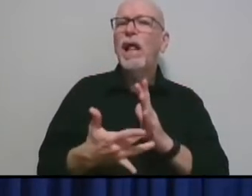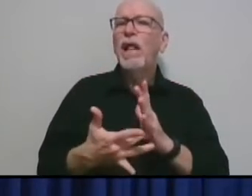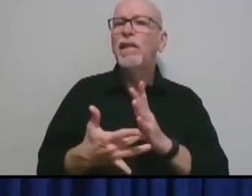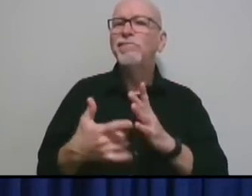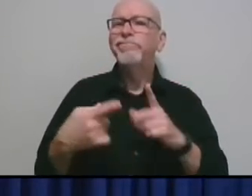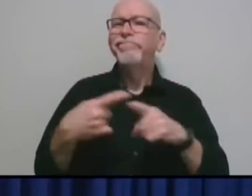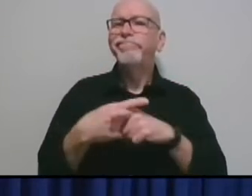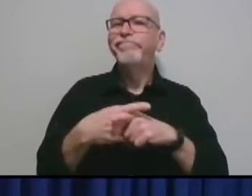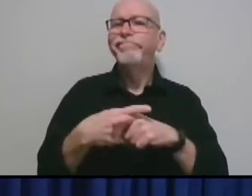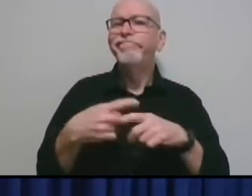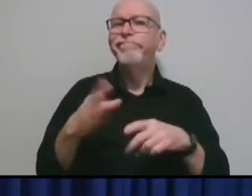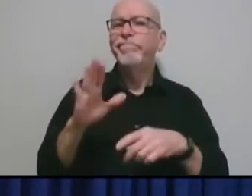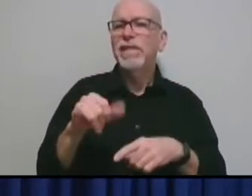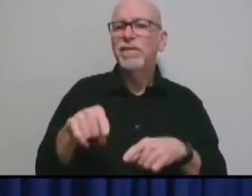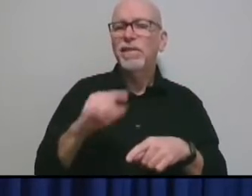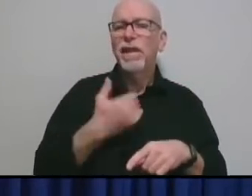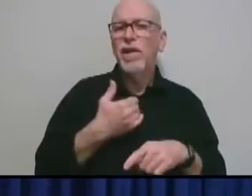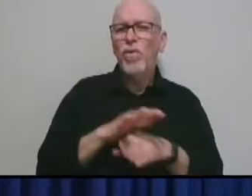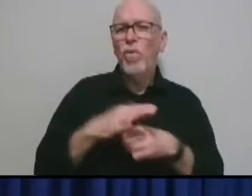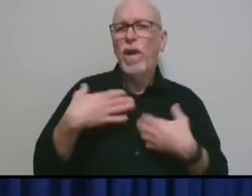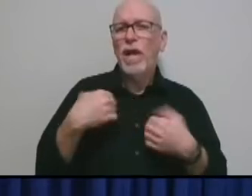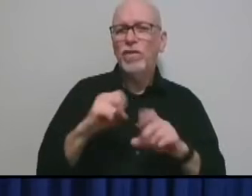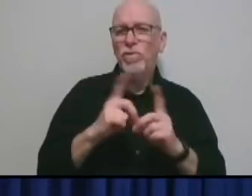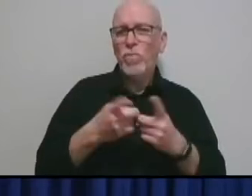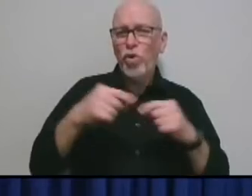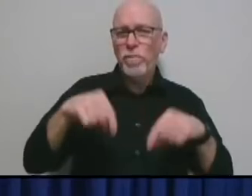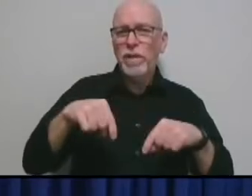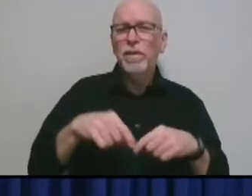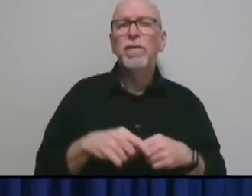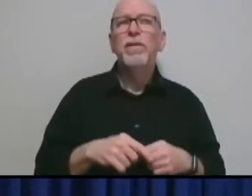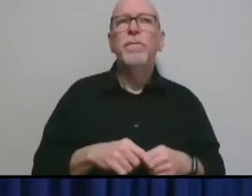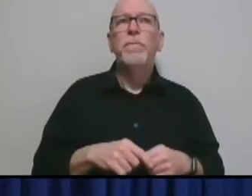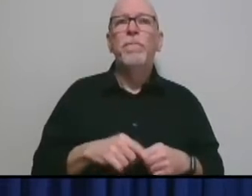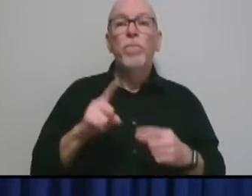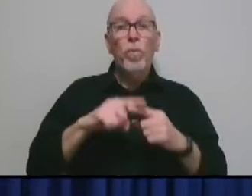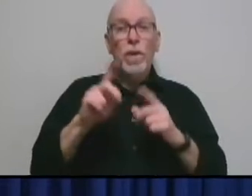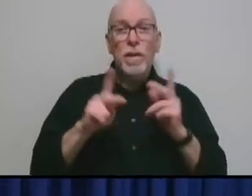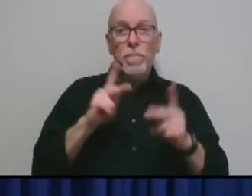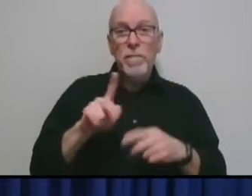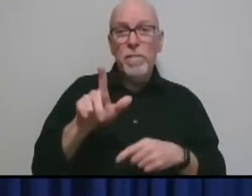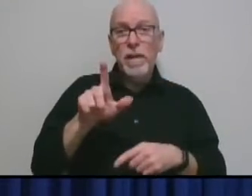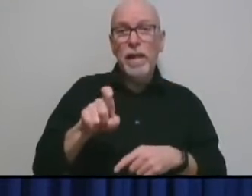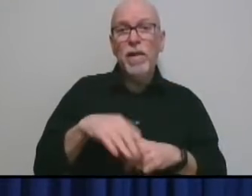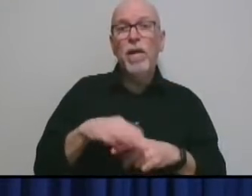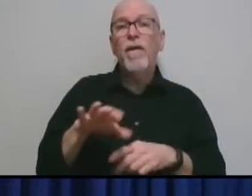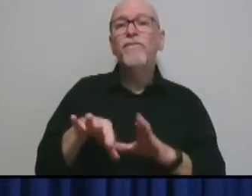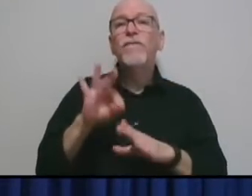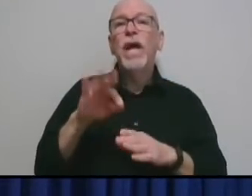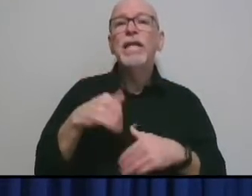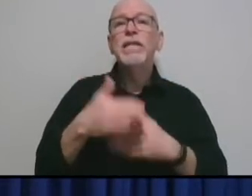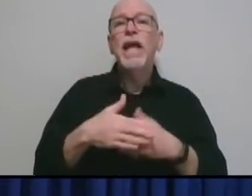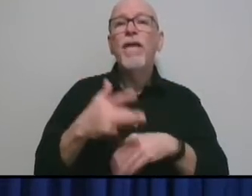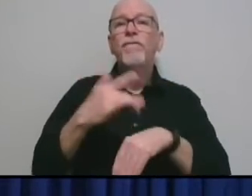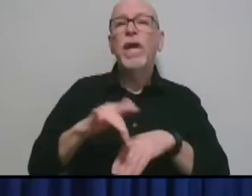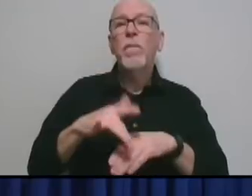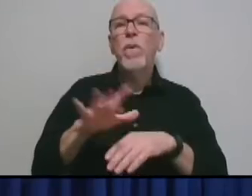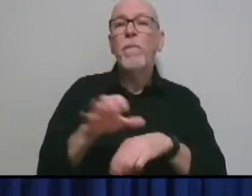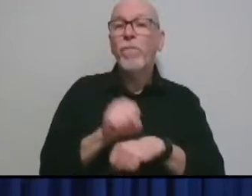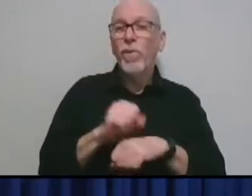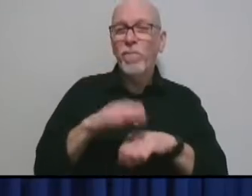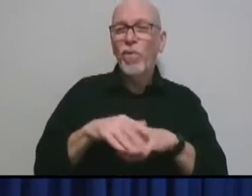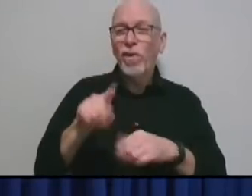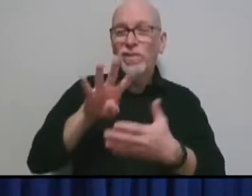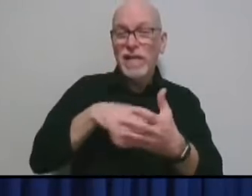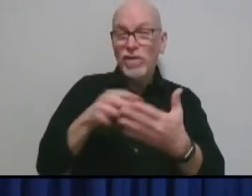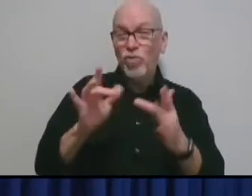that was found by our local health department here on when people were to click Find Next Available Appointment on the